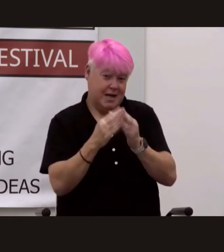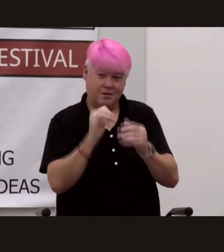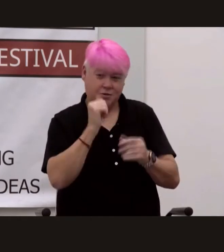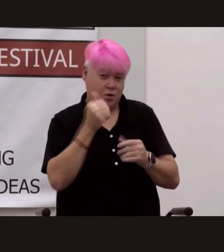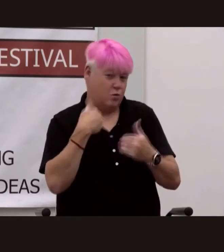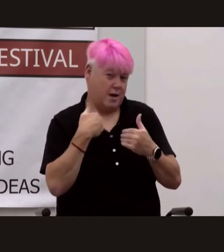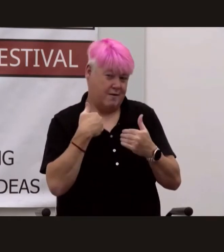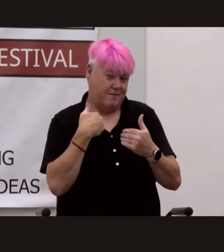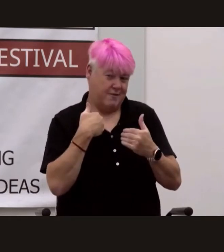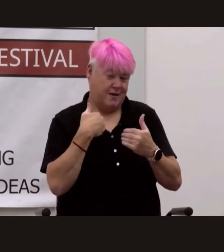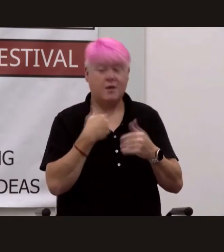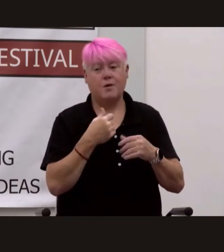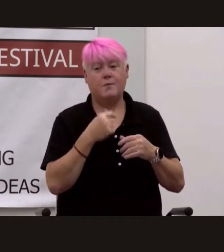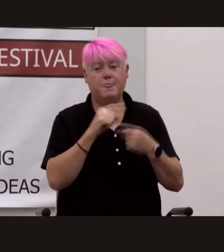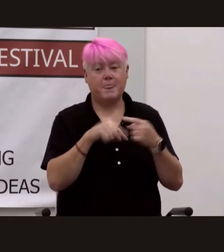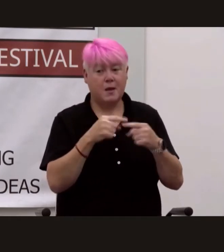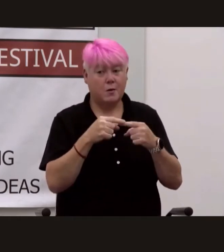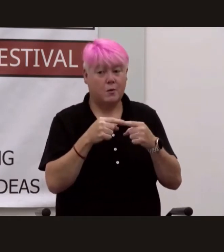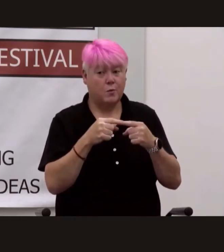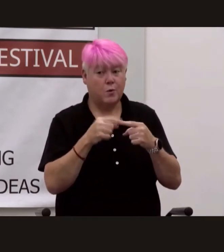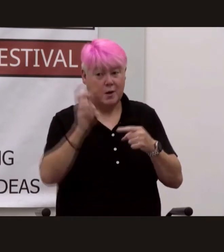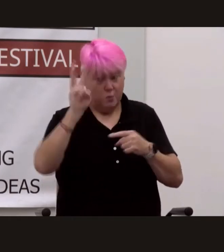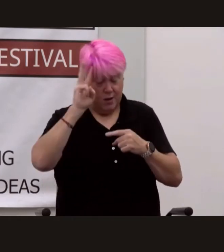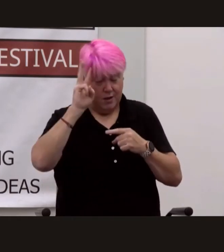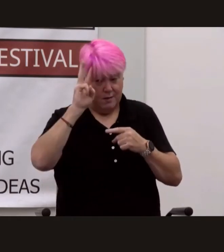However, while William Morland is